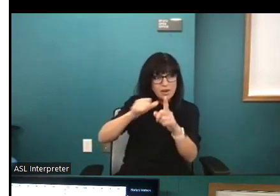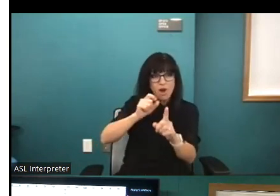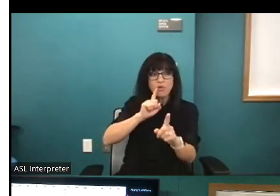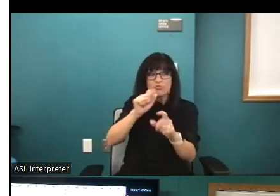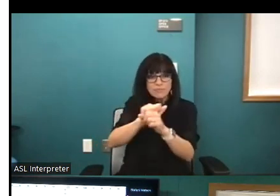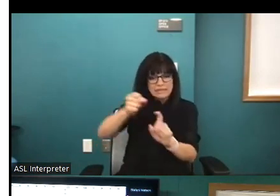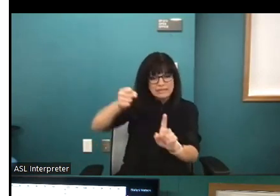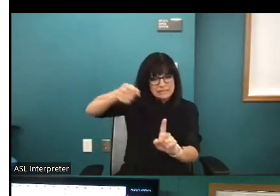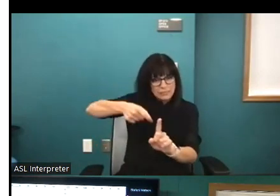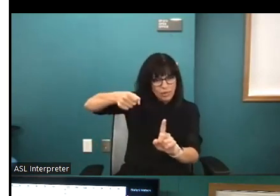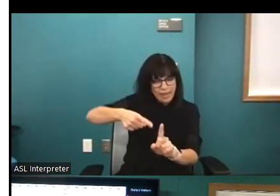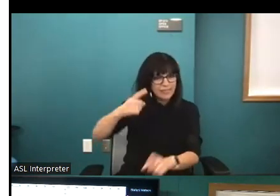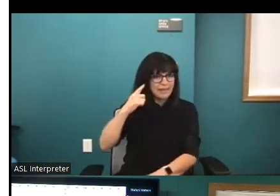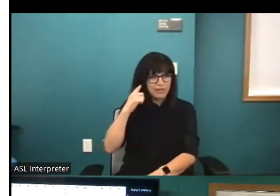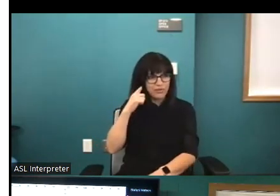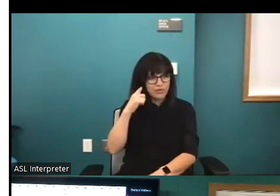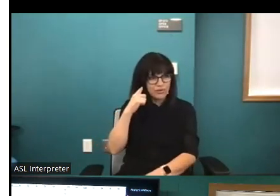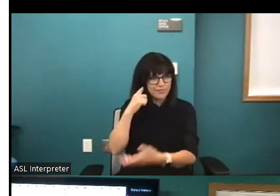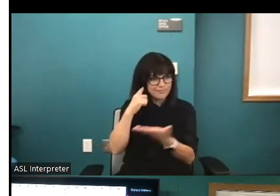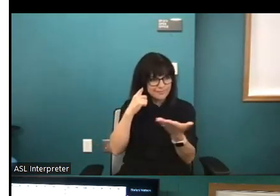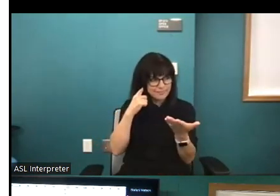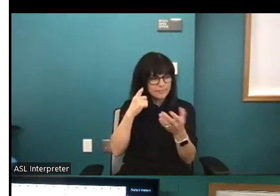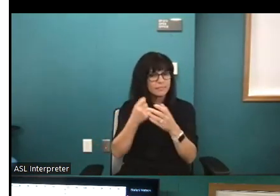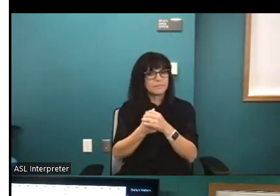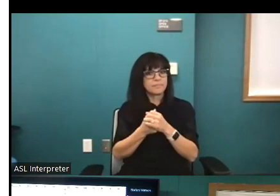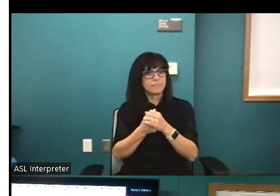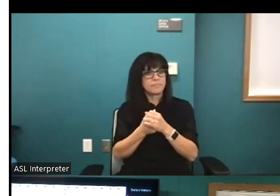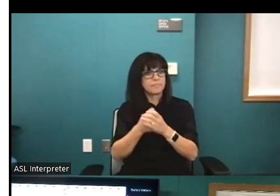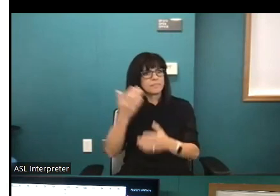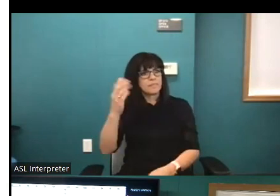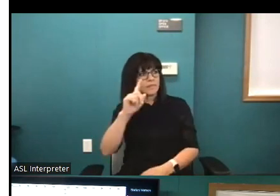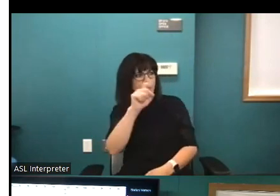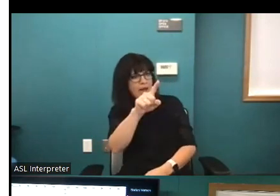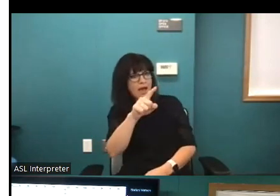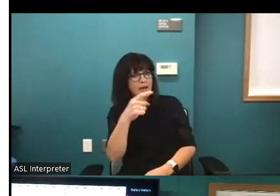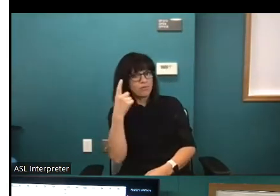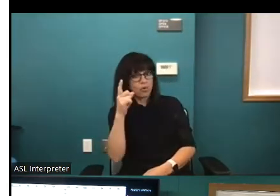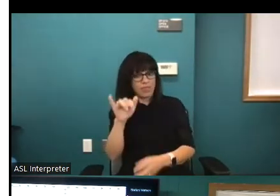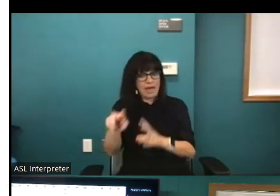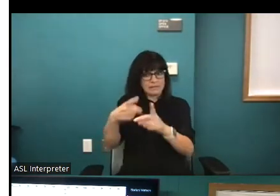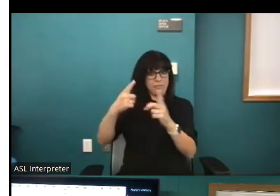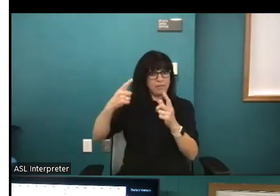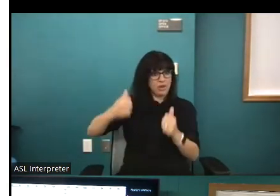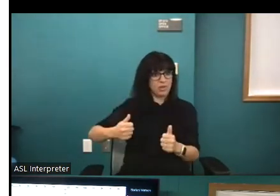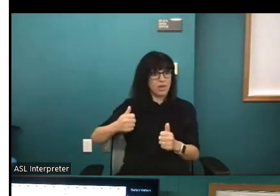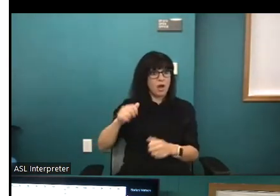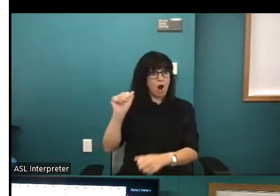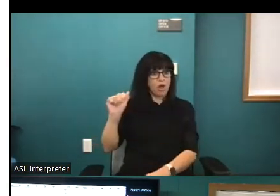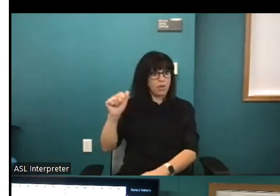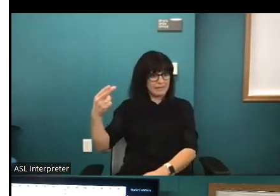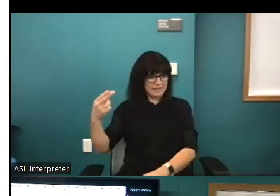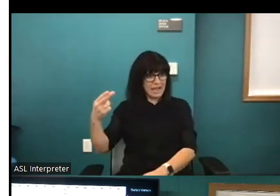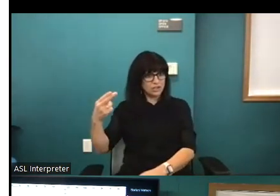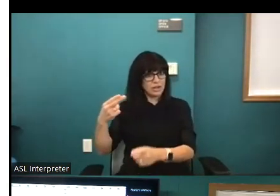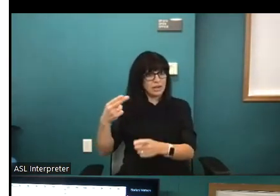ear. You're not hearing on that side. So, anyway. Can I add for that kind of loss, if you're doing oral rehab, the best way to do it